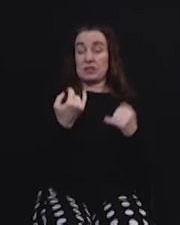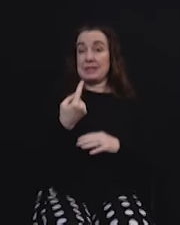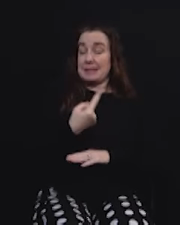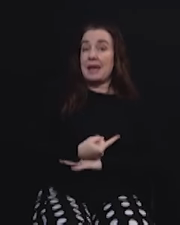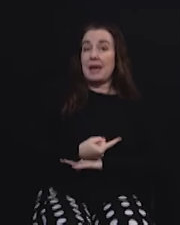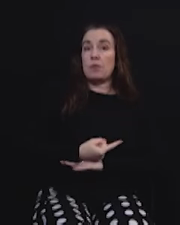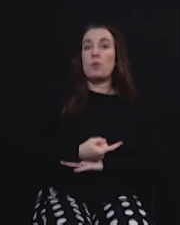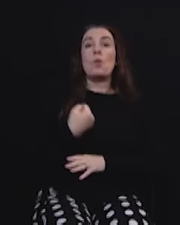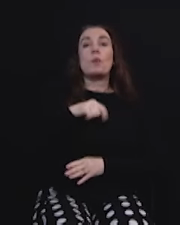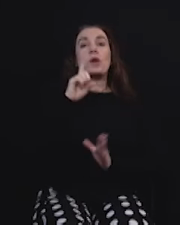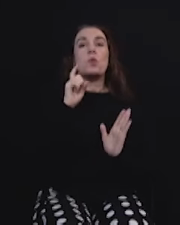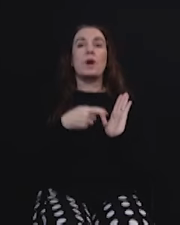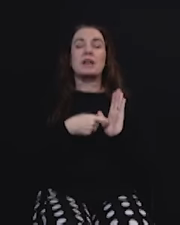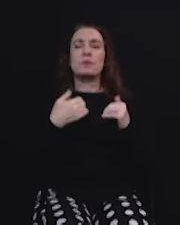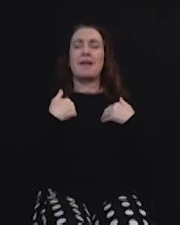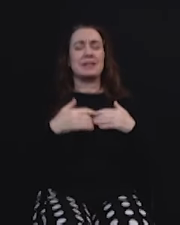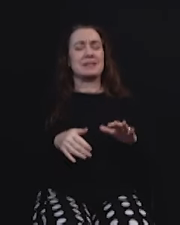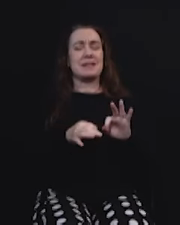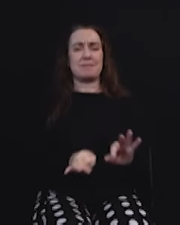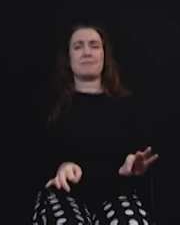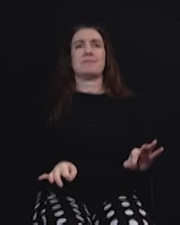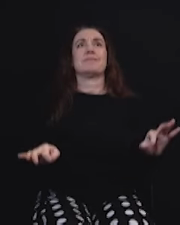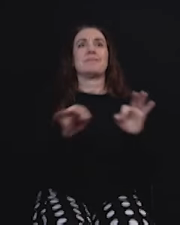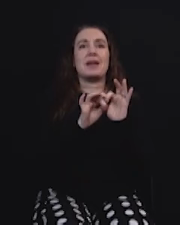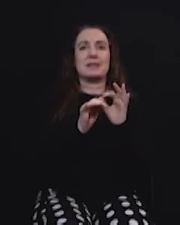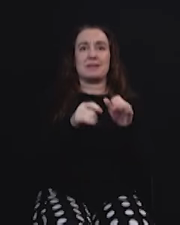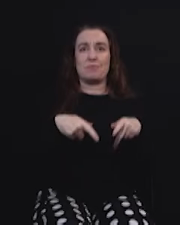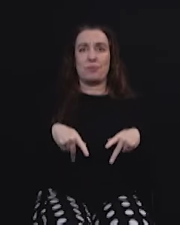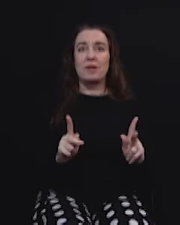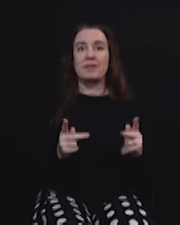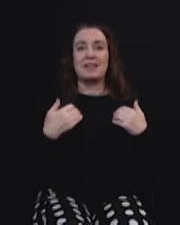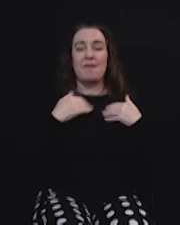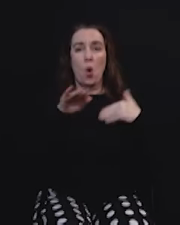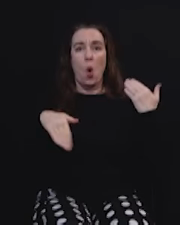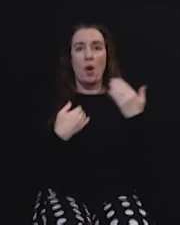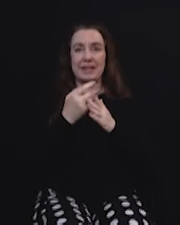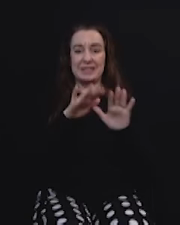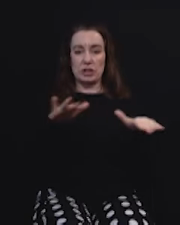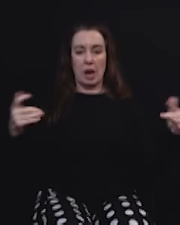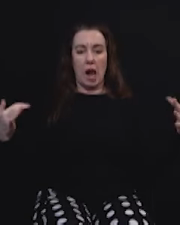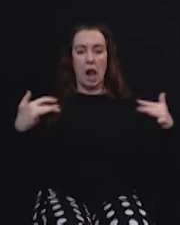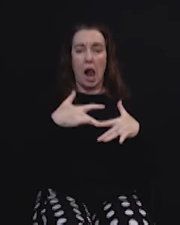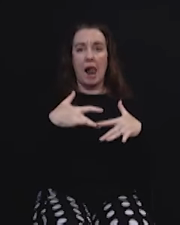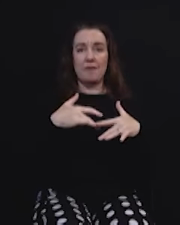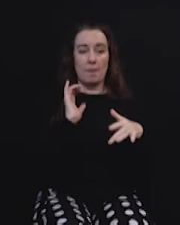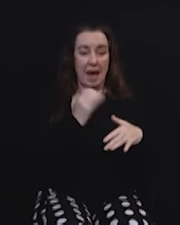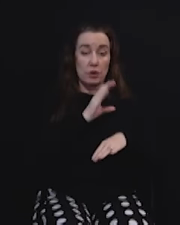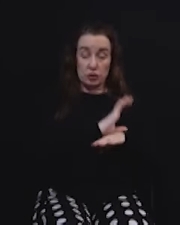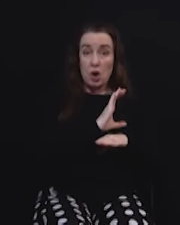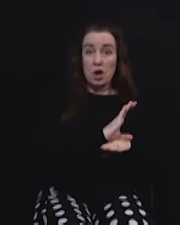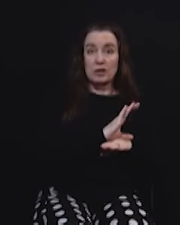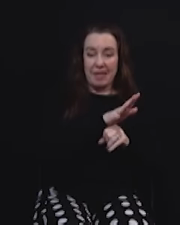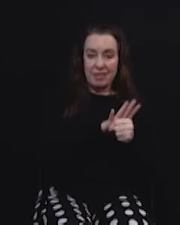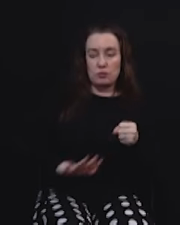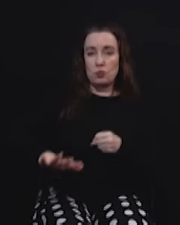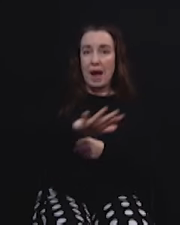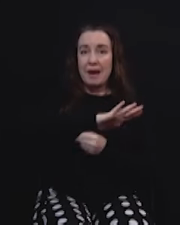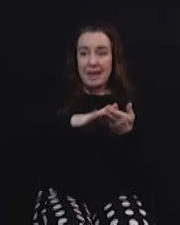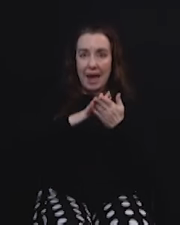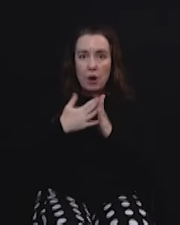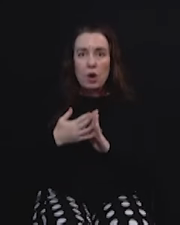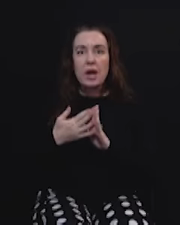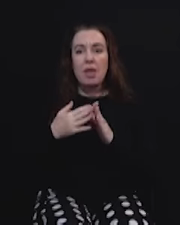want to recognize that we have this immense privilege this week to have all of these children from our own congregation, but also from the surrounding community and all